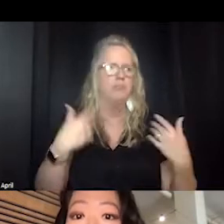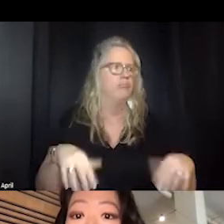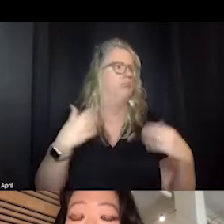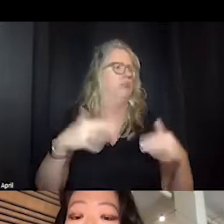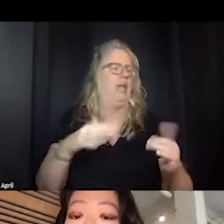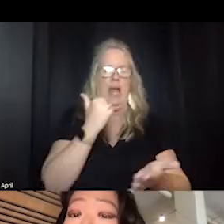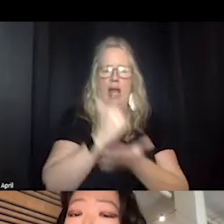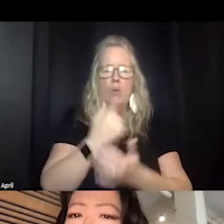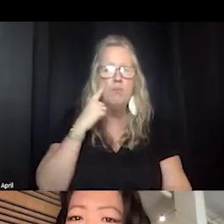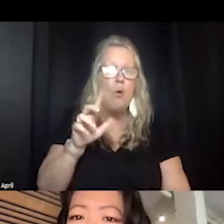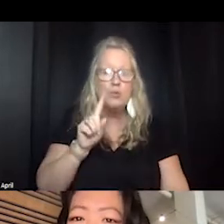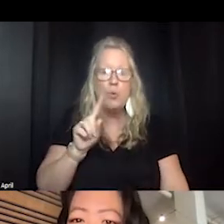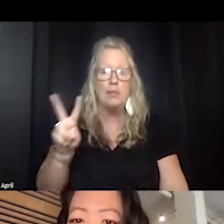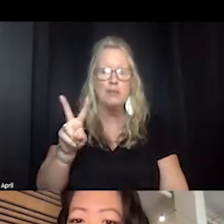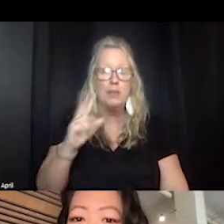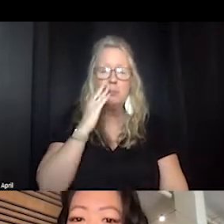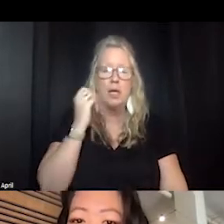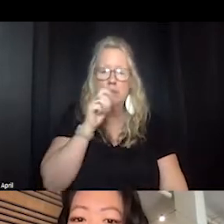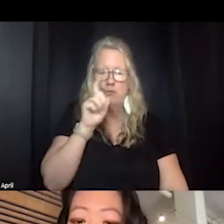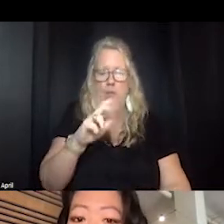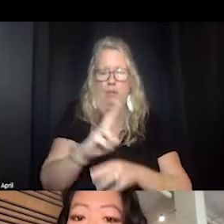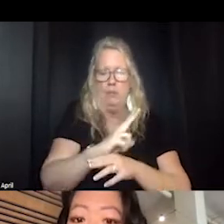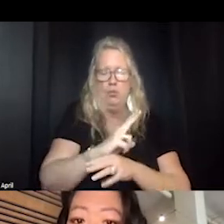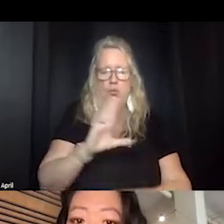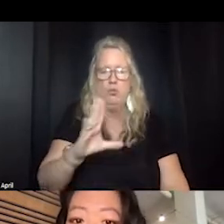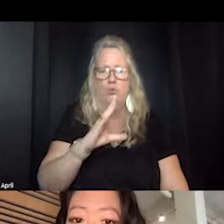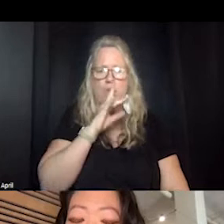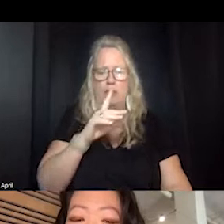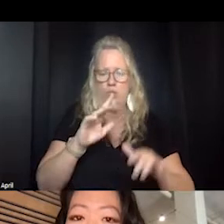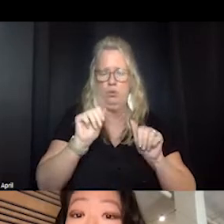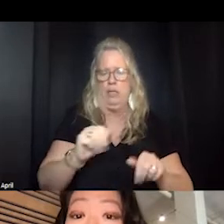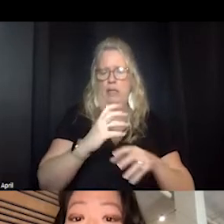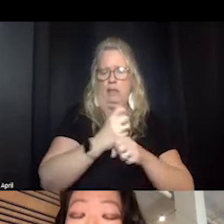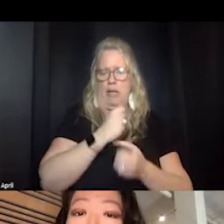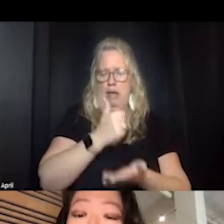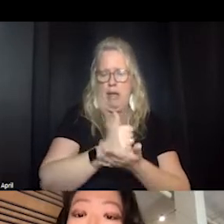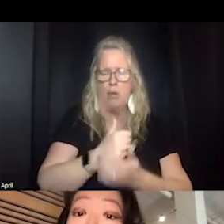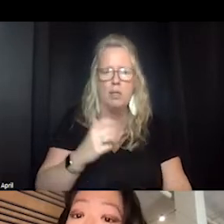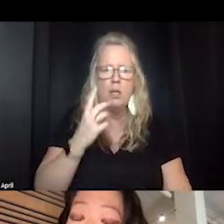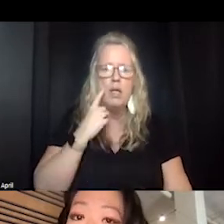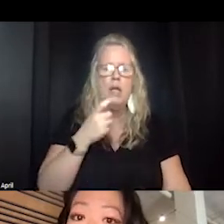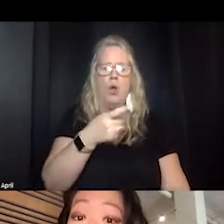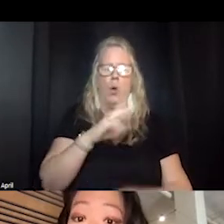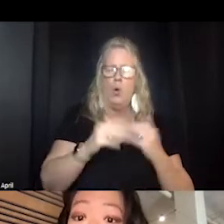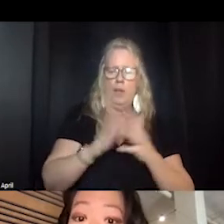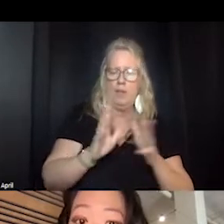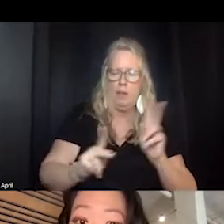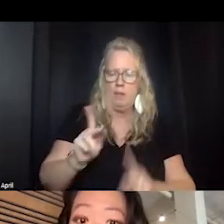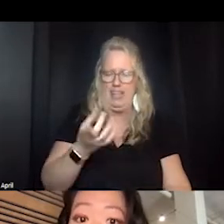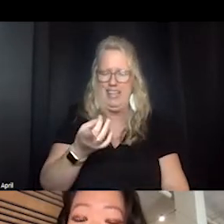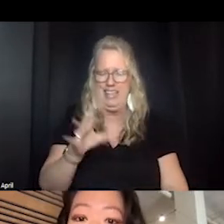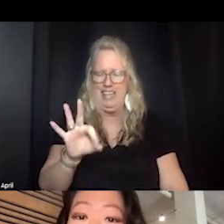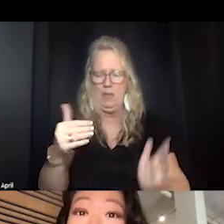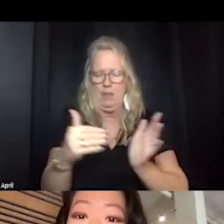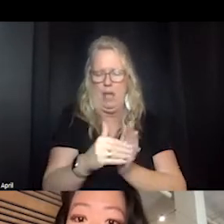domestic violence since you don't have to use your voice to get help." Our app covers a population of 89,000